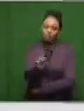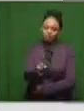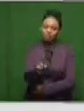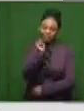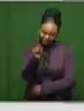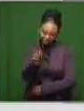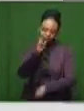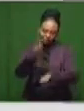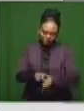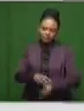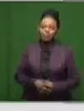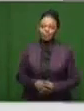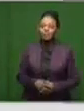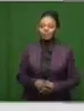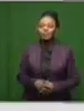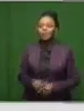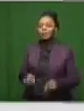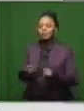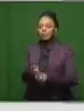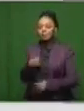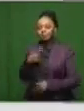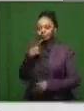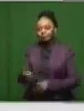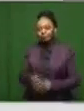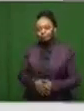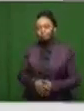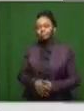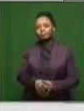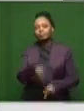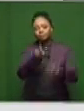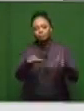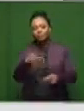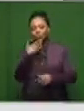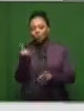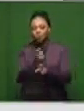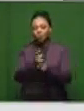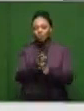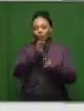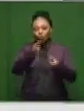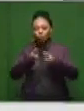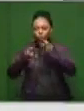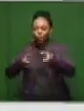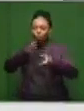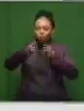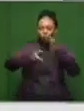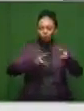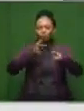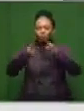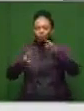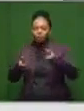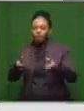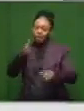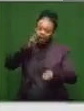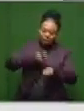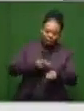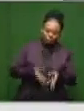when it comes to you know the people who are making remarks about whether we should get the vaccine